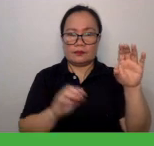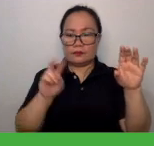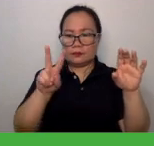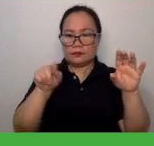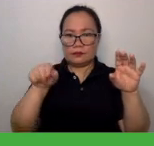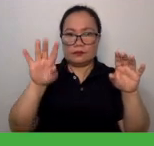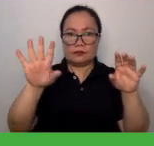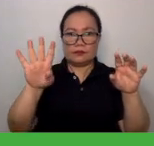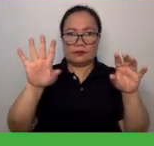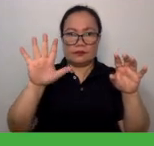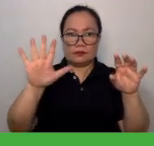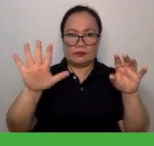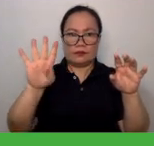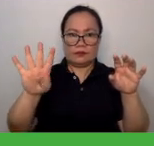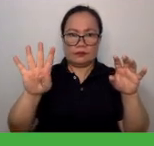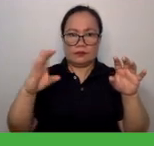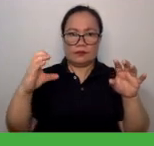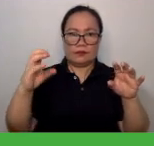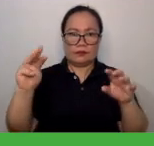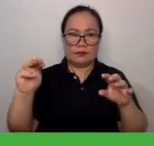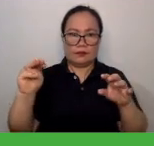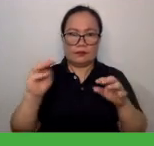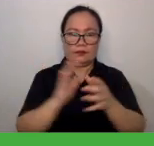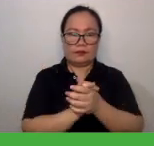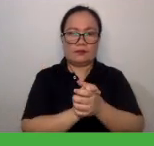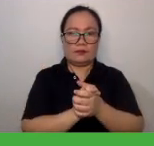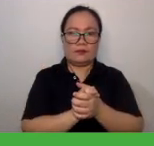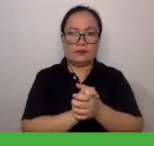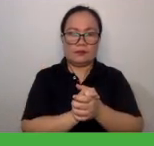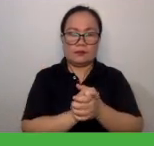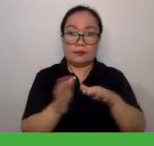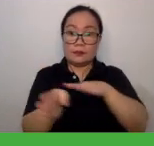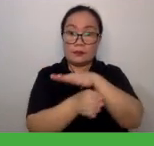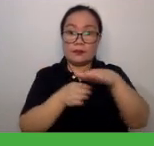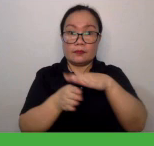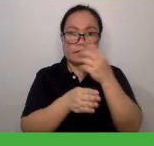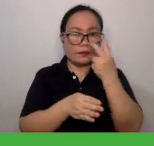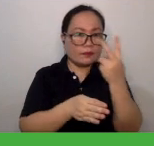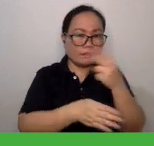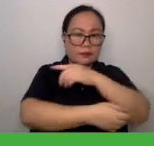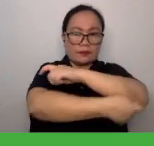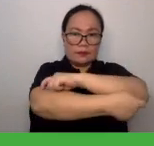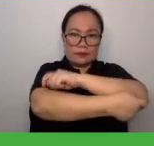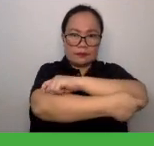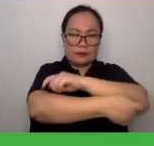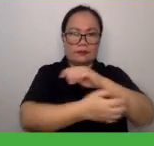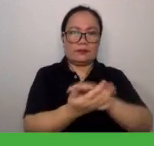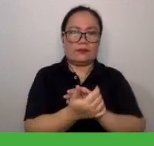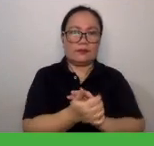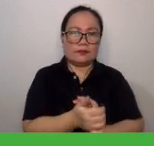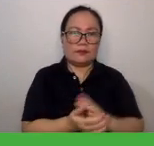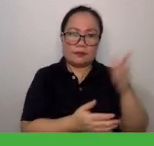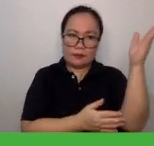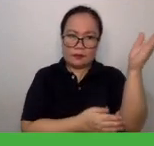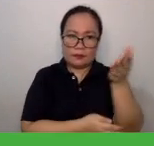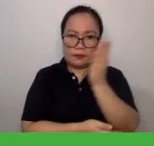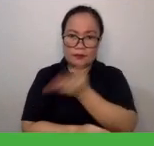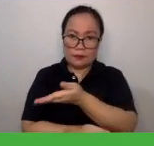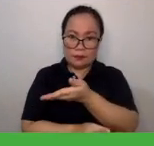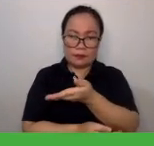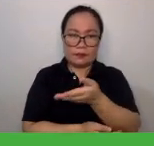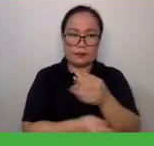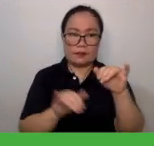is 2.54 centimeters. Nagbe-base po tayo sa table. Now, so, we can now cancel.